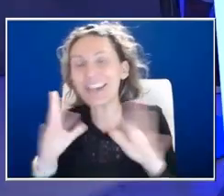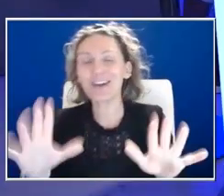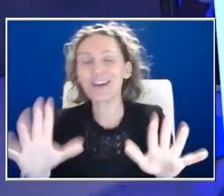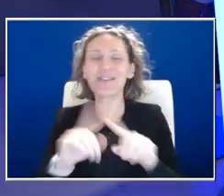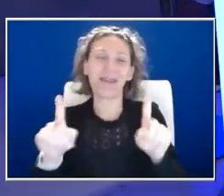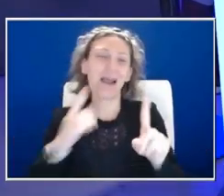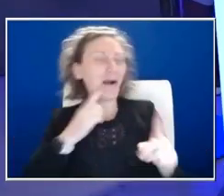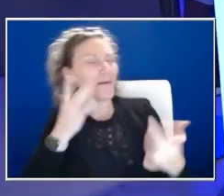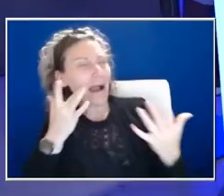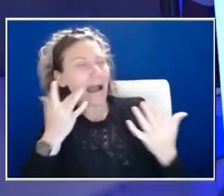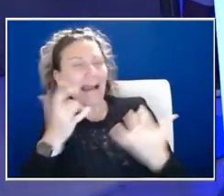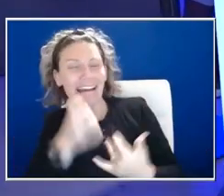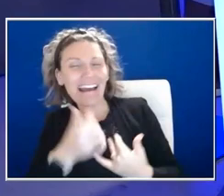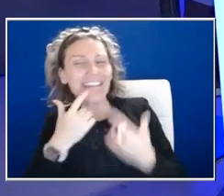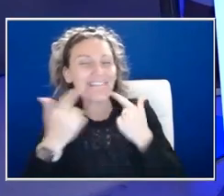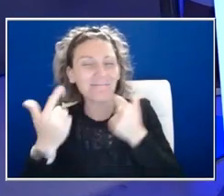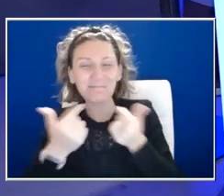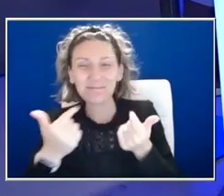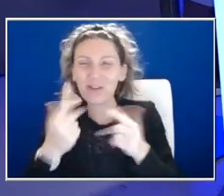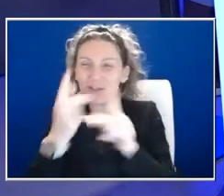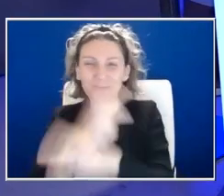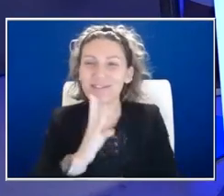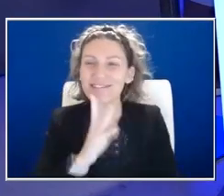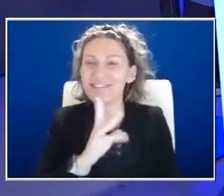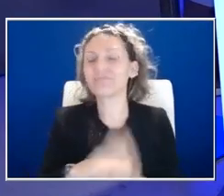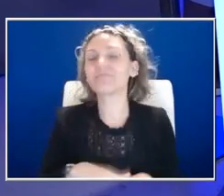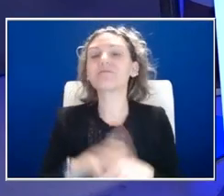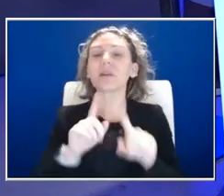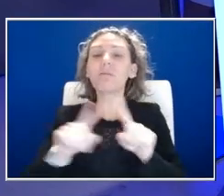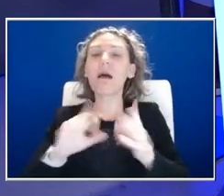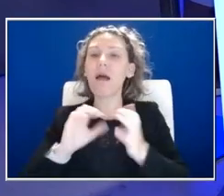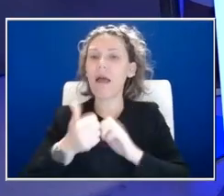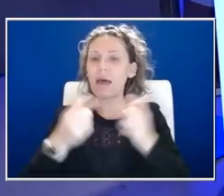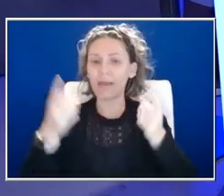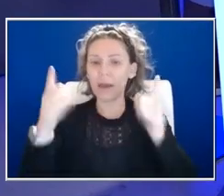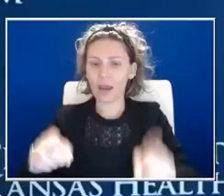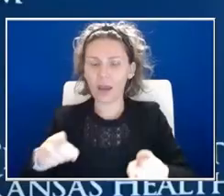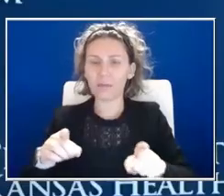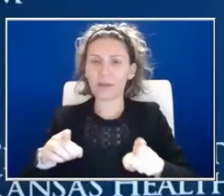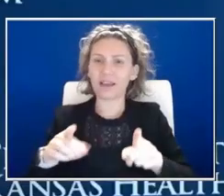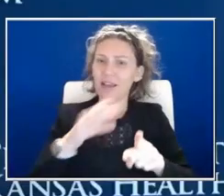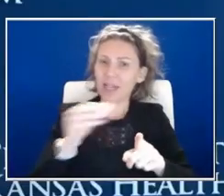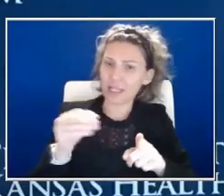worse talk at the table. Exactly. But how did that colonoscopy go, and did you have any polyps?